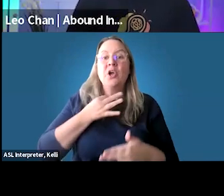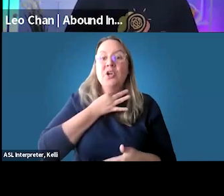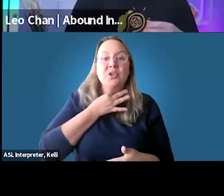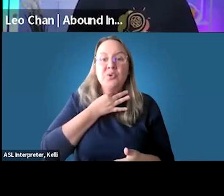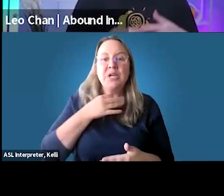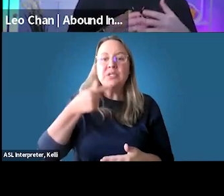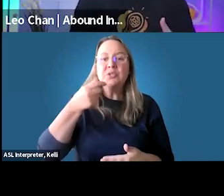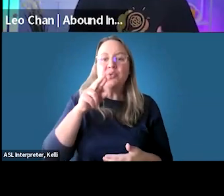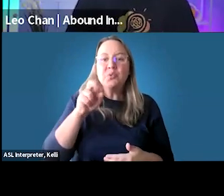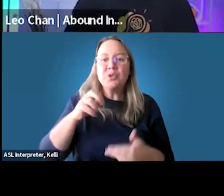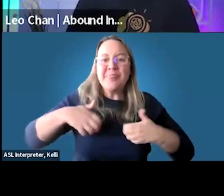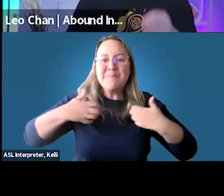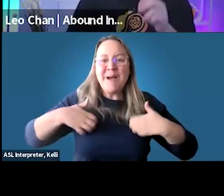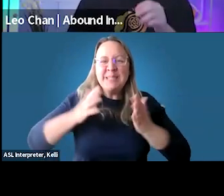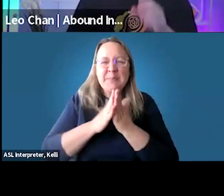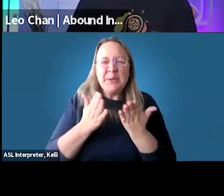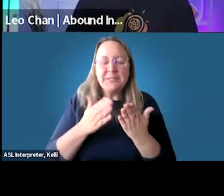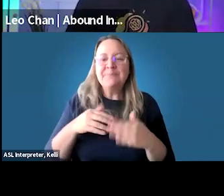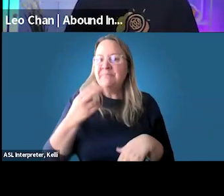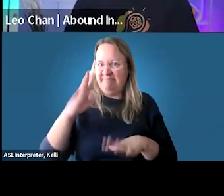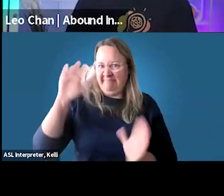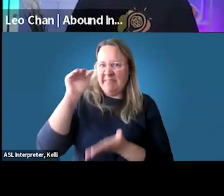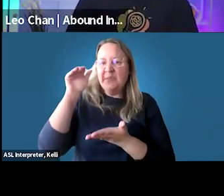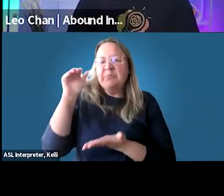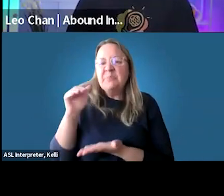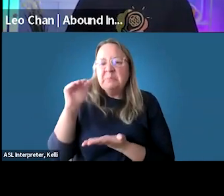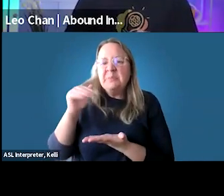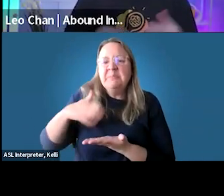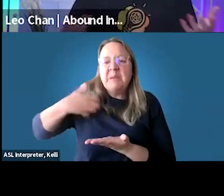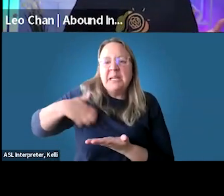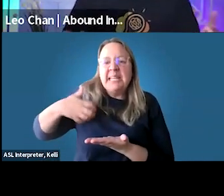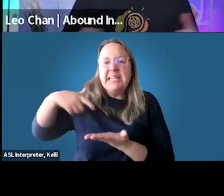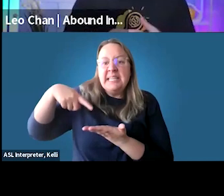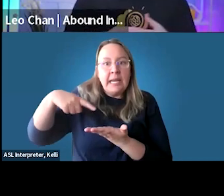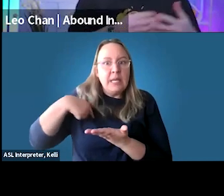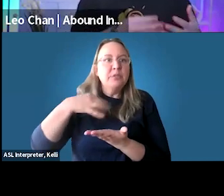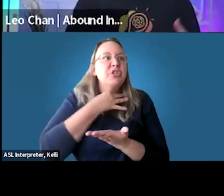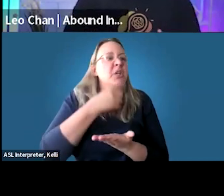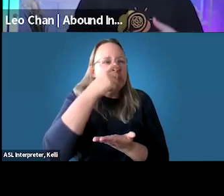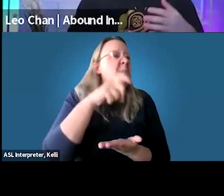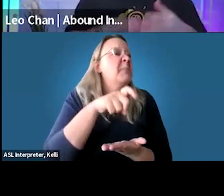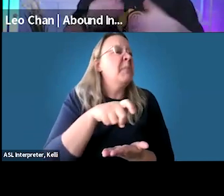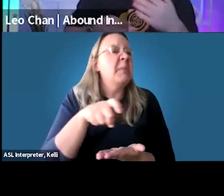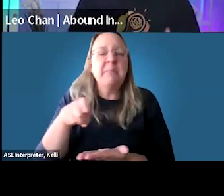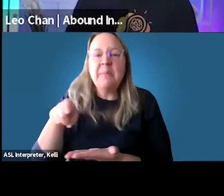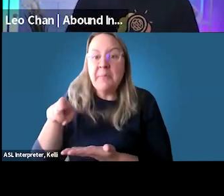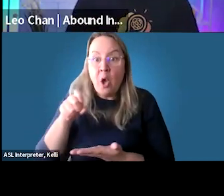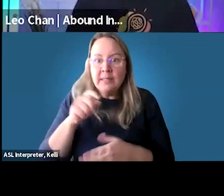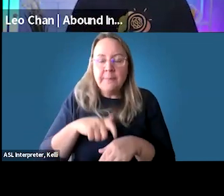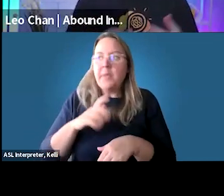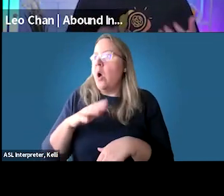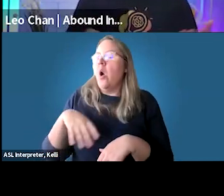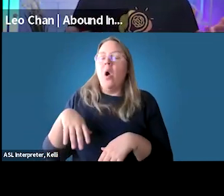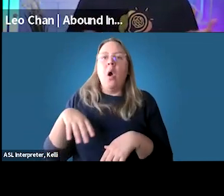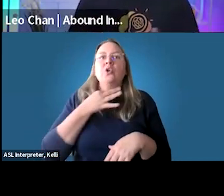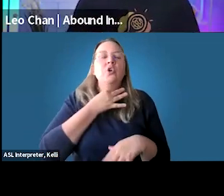George. And Curious George was this little monkey who was curious. And so what happened was he would explore his